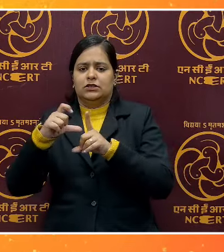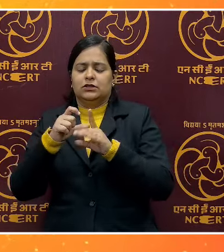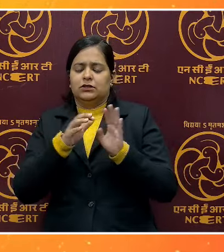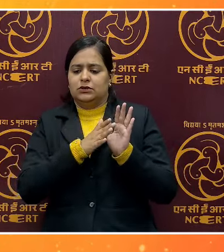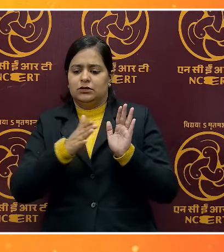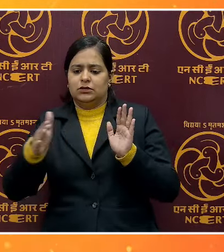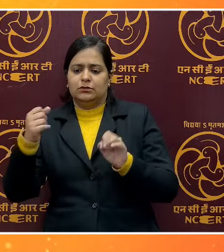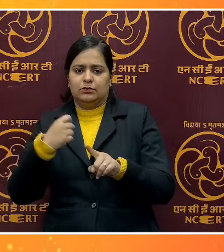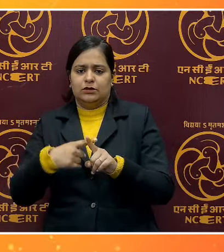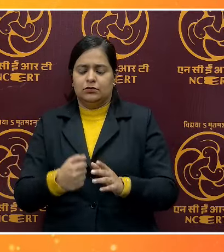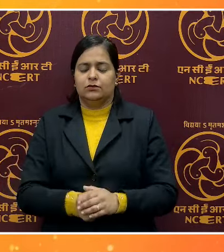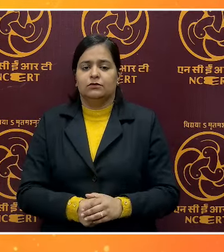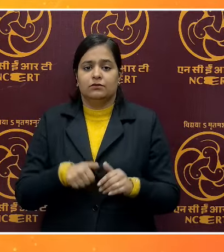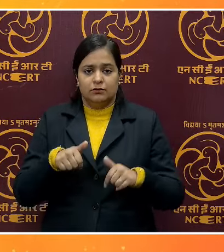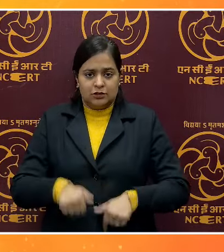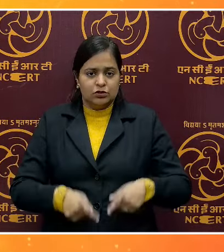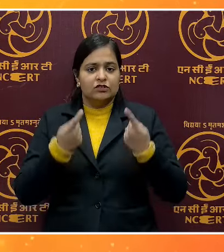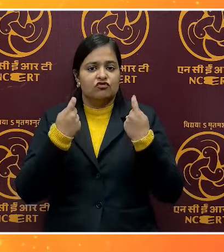So, triamine,